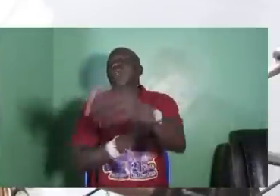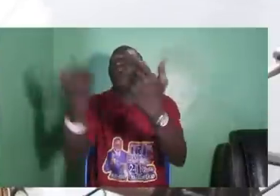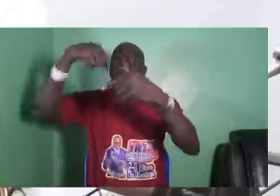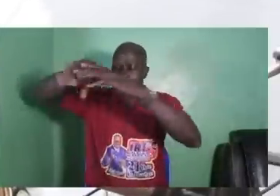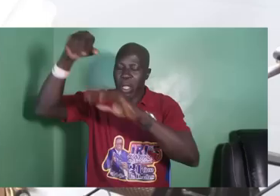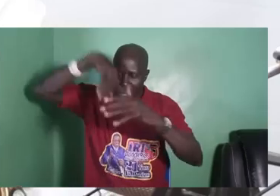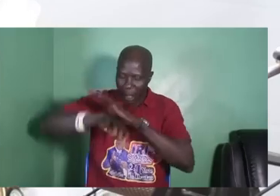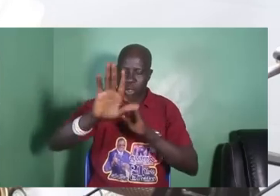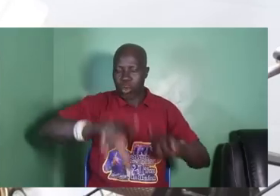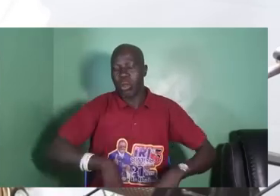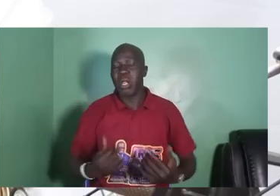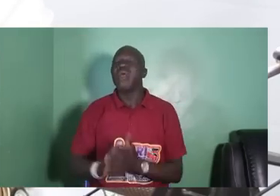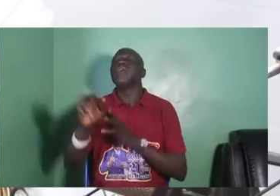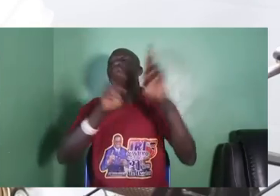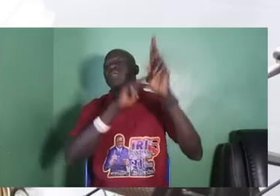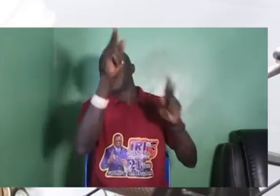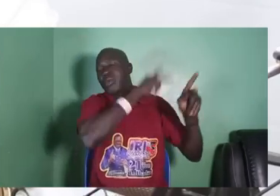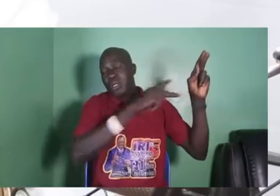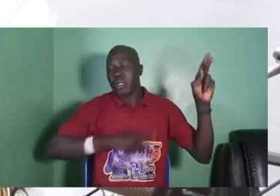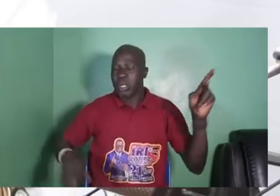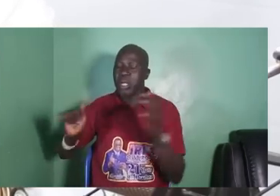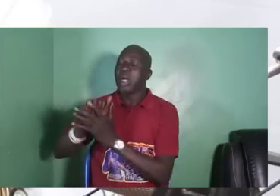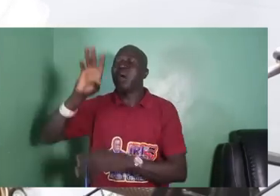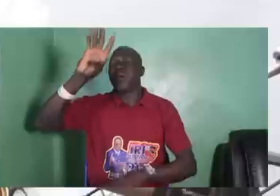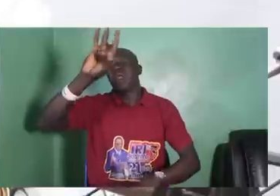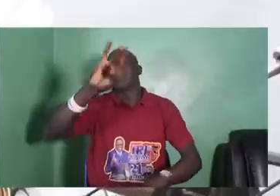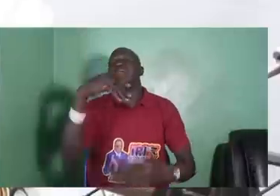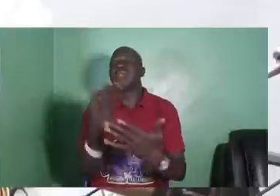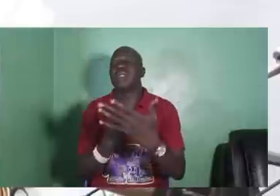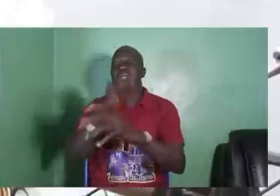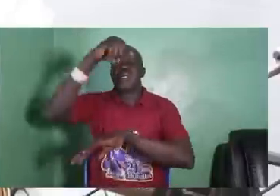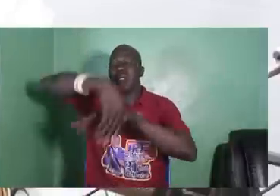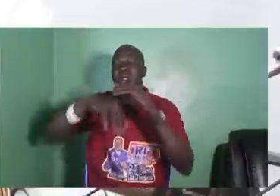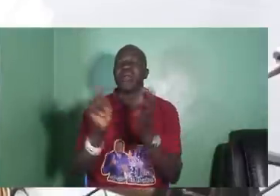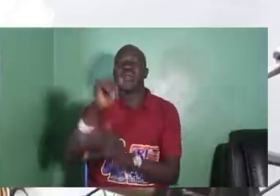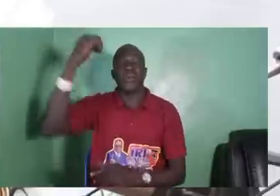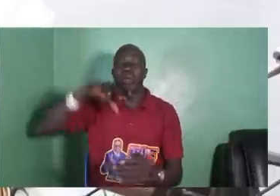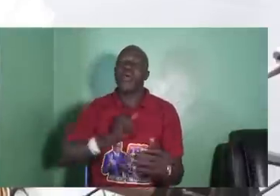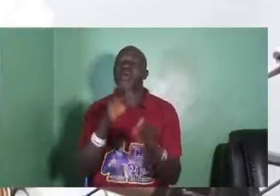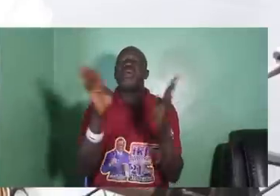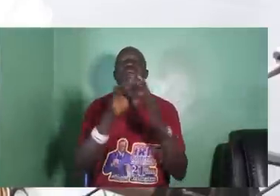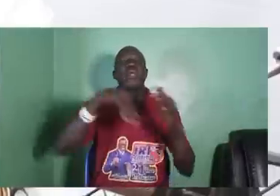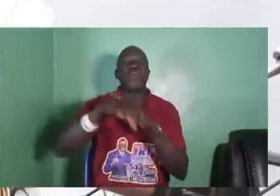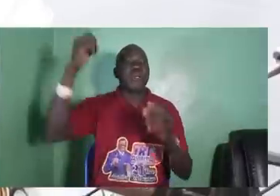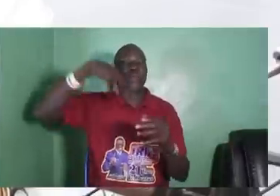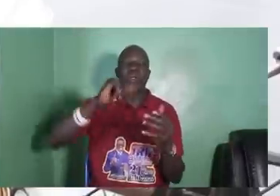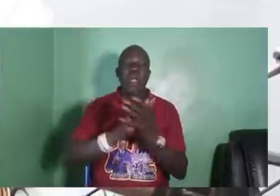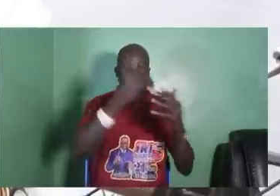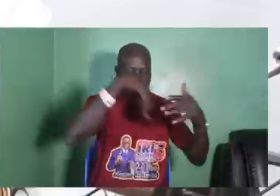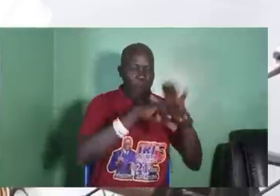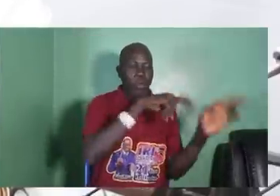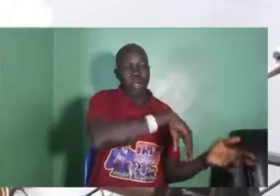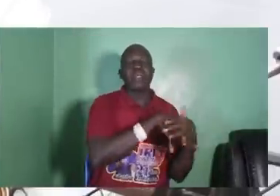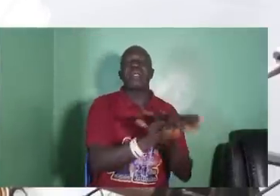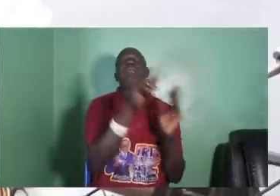for one, amen, o le se bi oba, amen, go mejo la ba, by SPM, am padi, by grace of God, ni agbara lo, by grace of God, before we enter